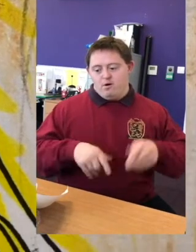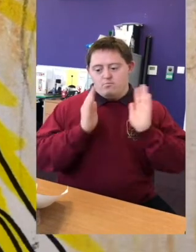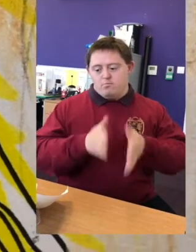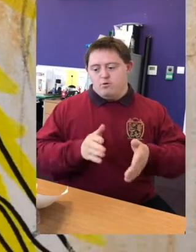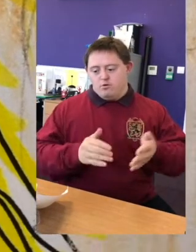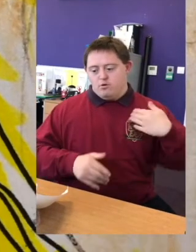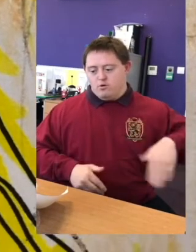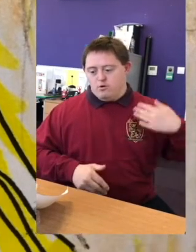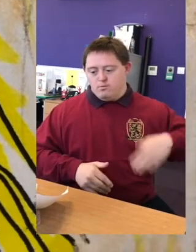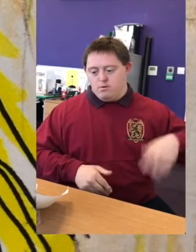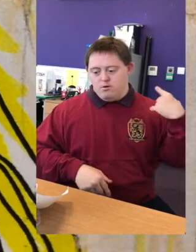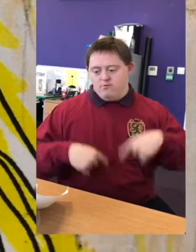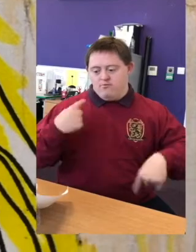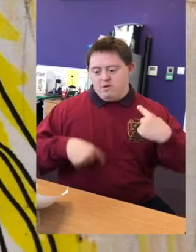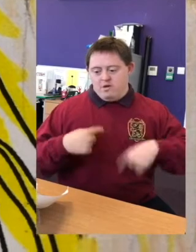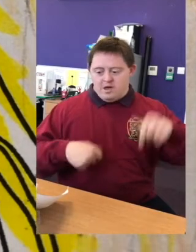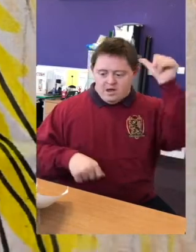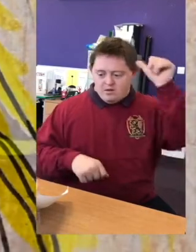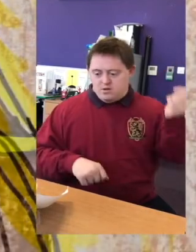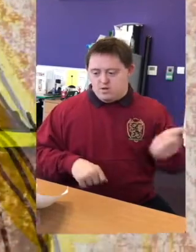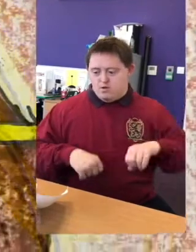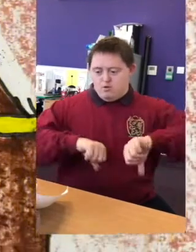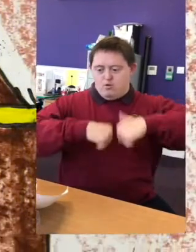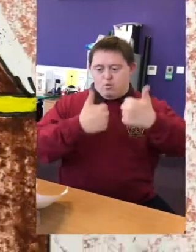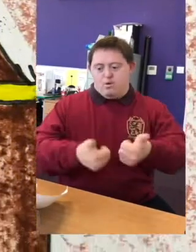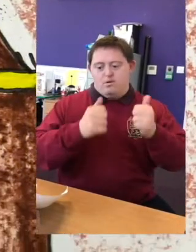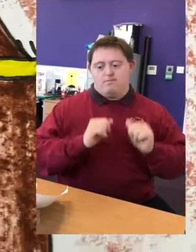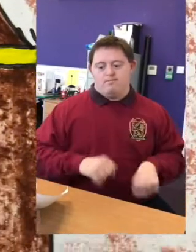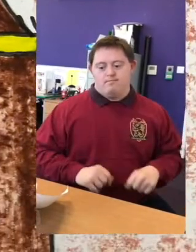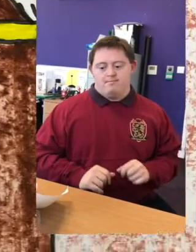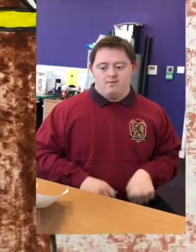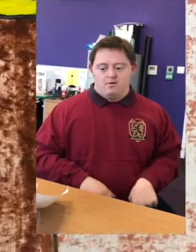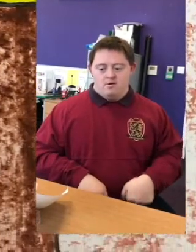Feel so much of comfort, I know thee well.